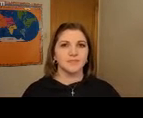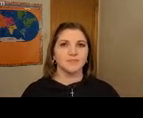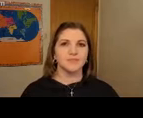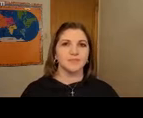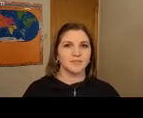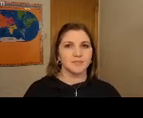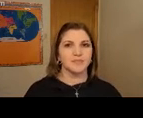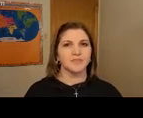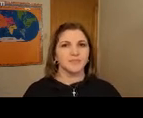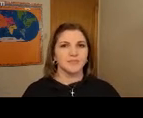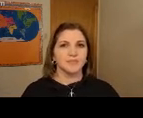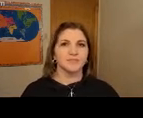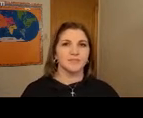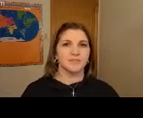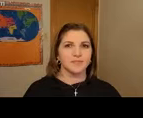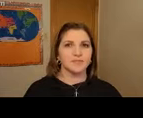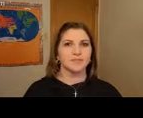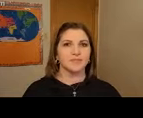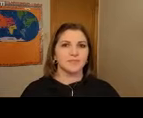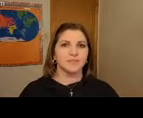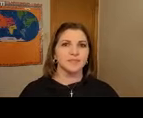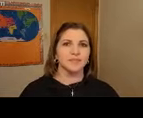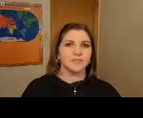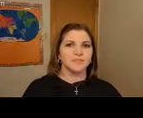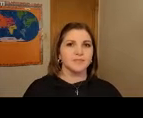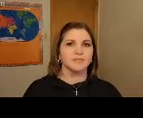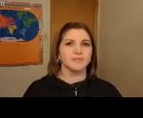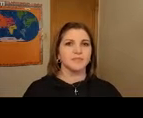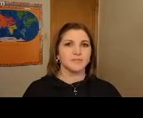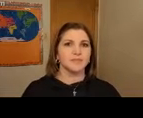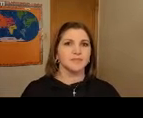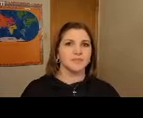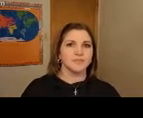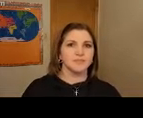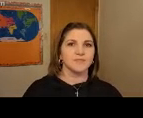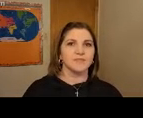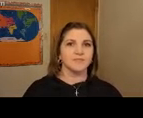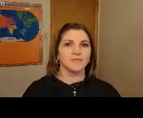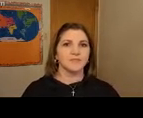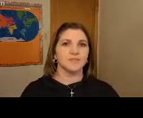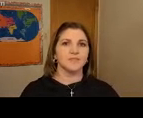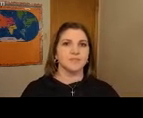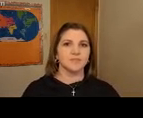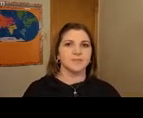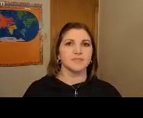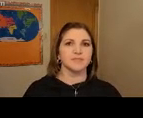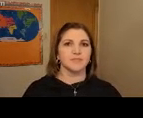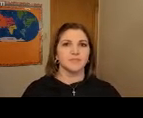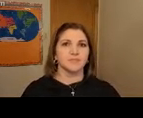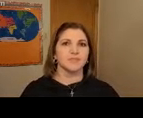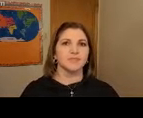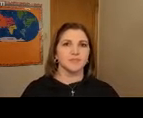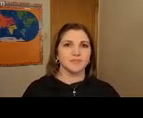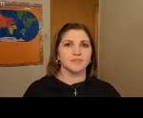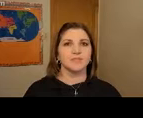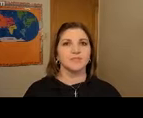that. I just draw two circles that overlap. In the middle, I'll write whatever's the same, just list the